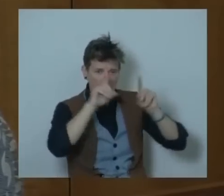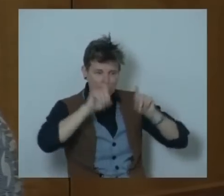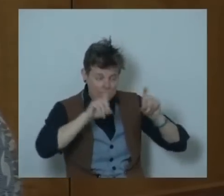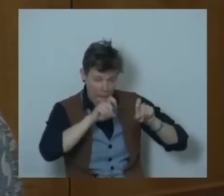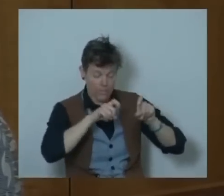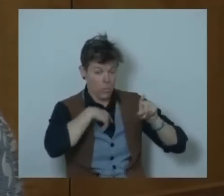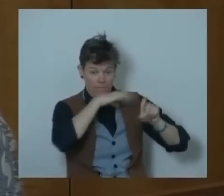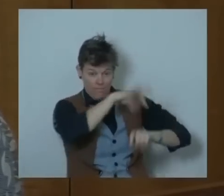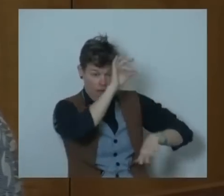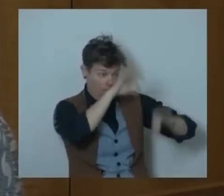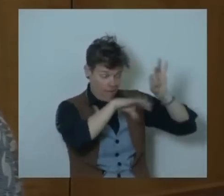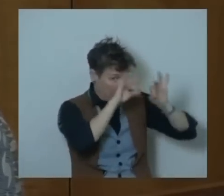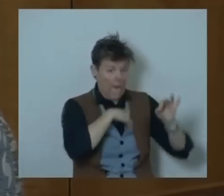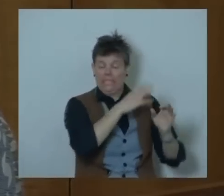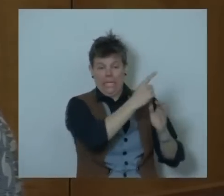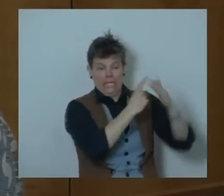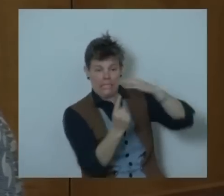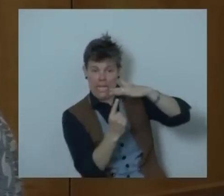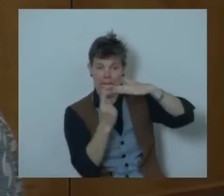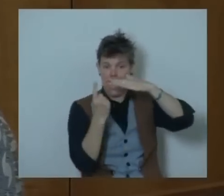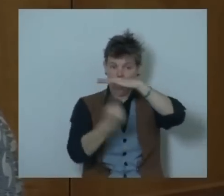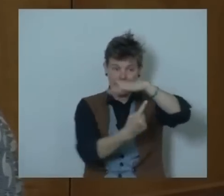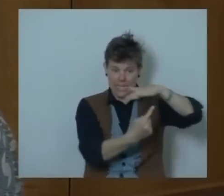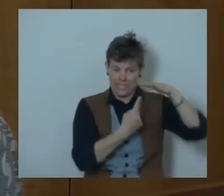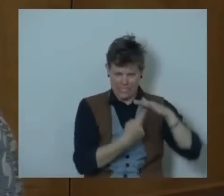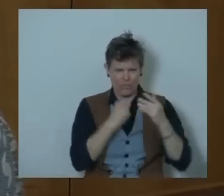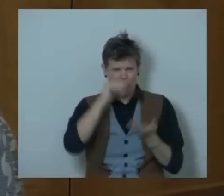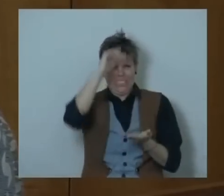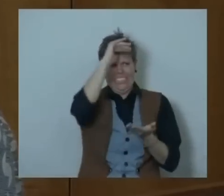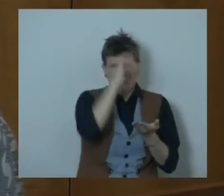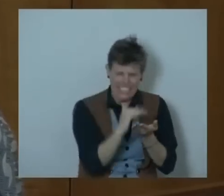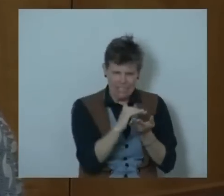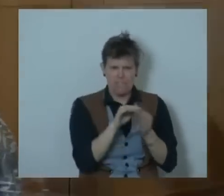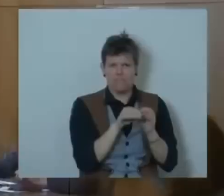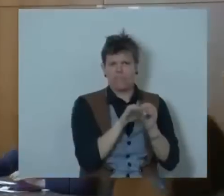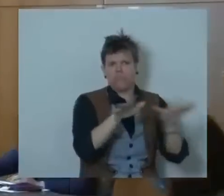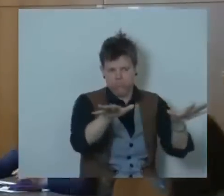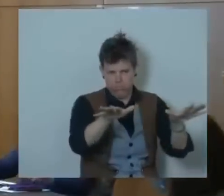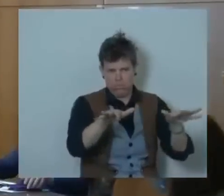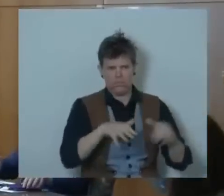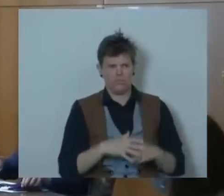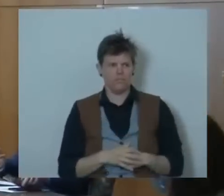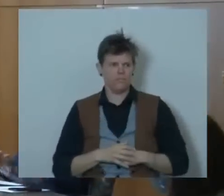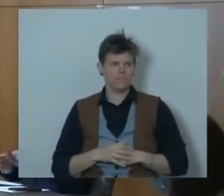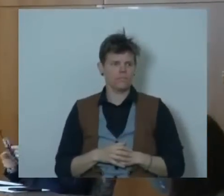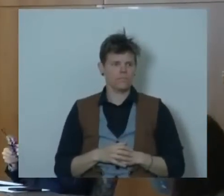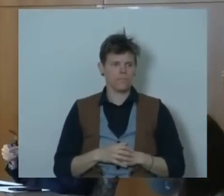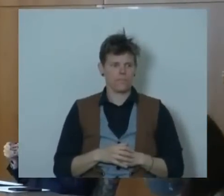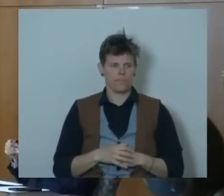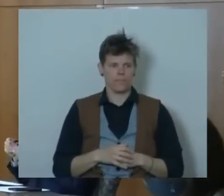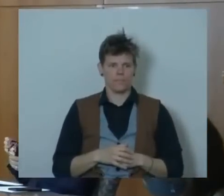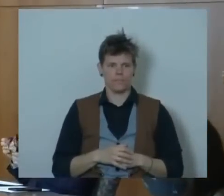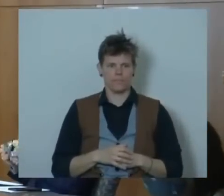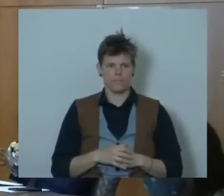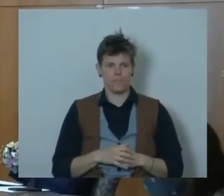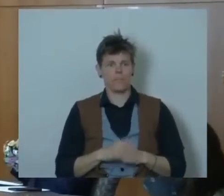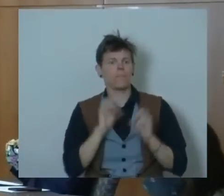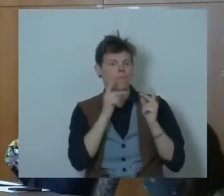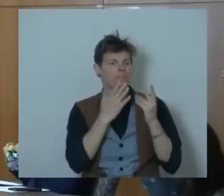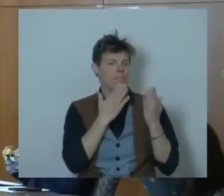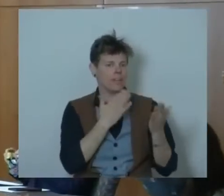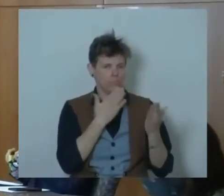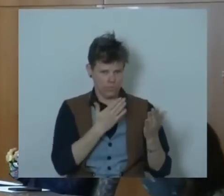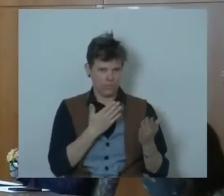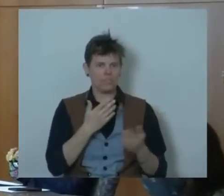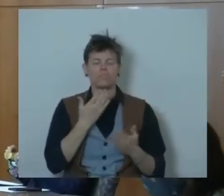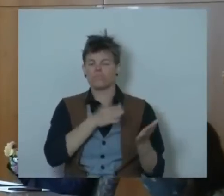And I'll leave it to others to describe our specific efforts and areas. Secretary Kunkel. Thank you, Governor.